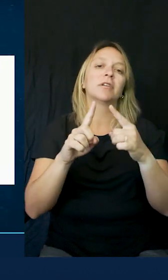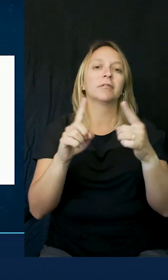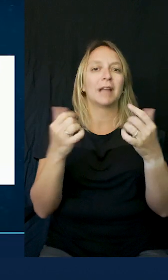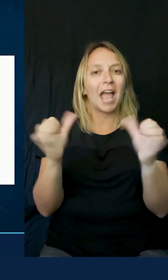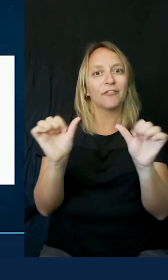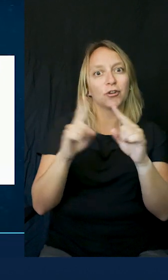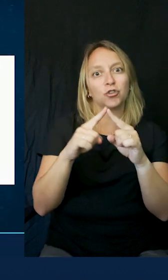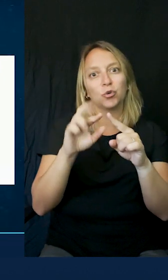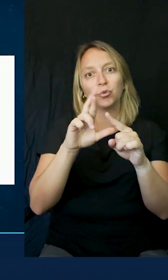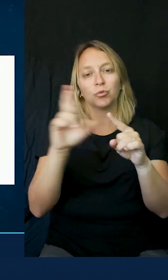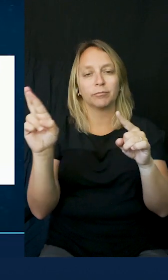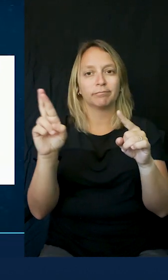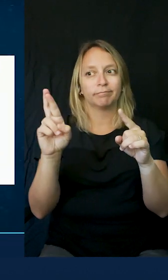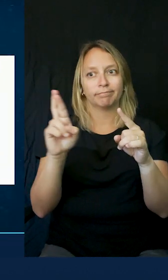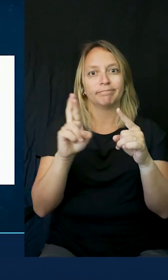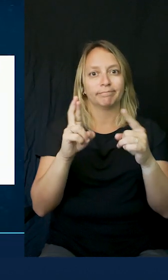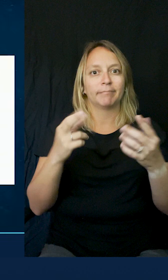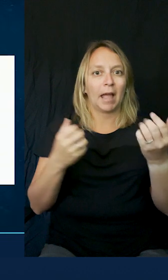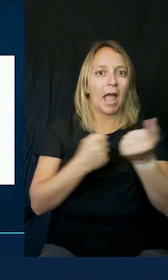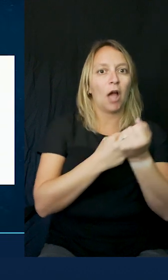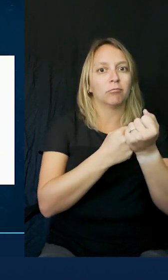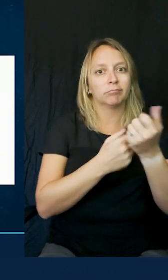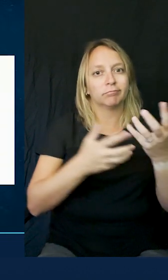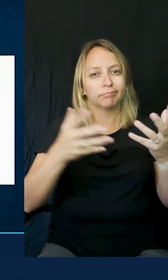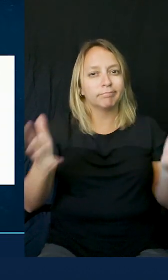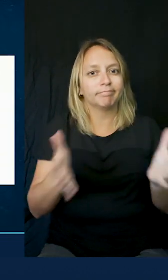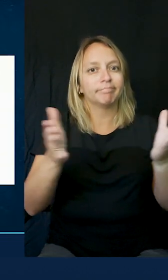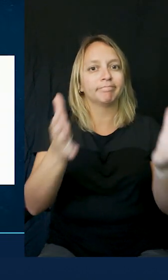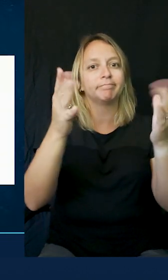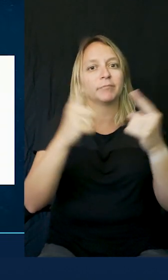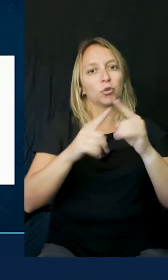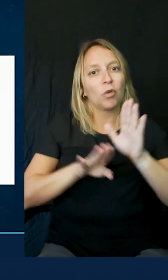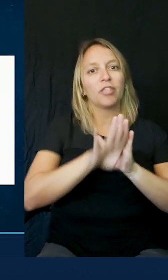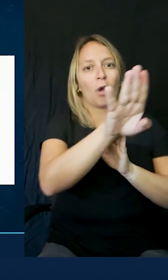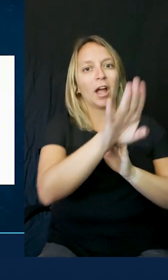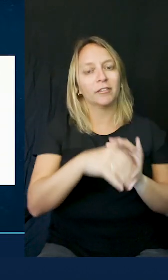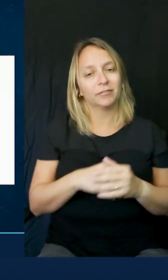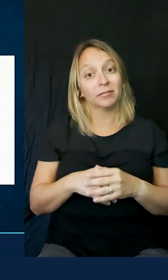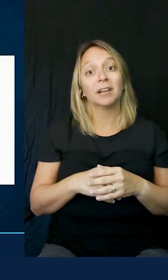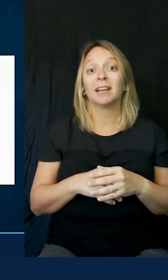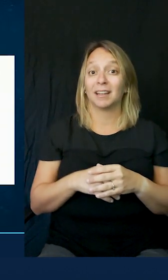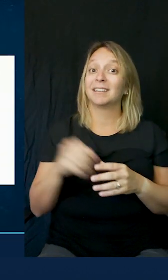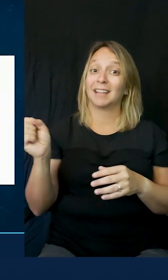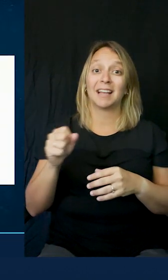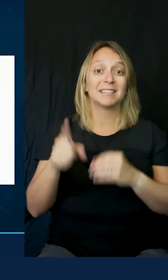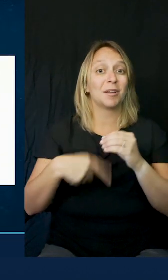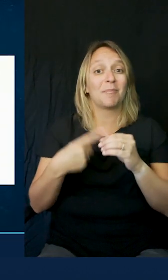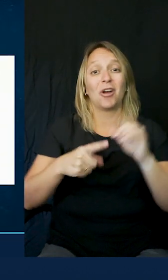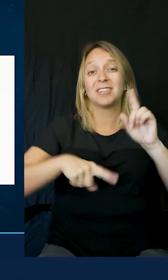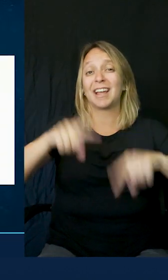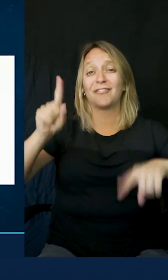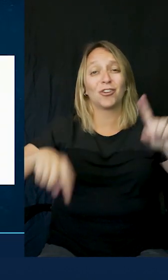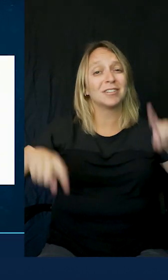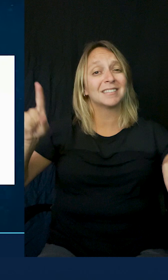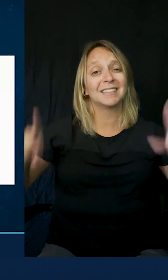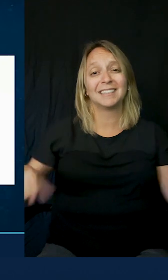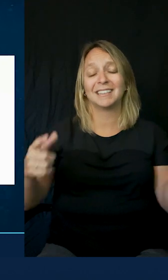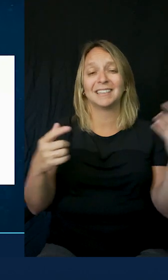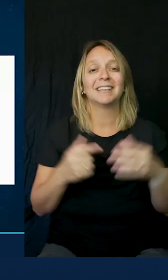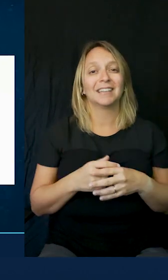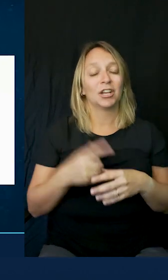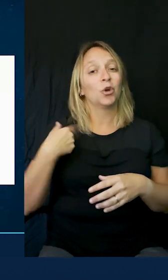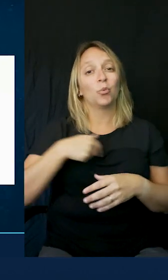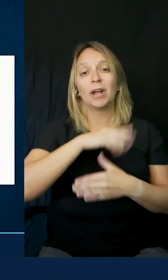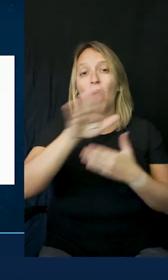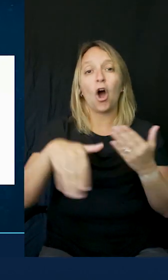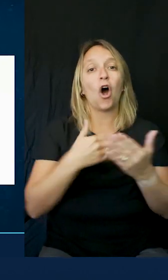their populations. Definitely. And I love what you said at the top. It is about diversity. There's room for all of us, and we need to include